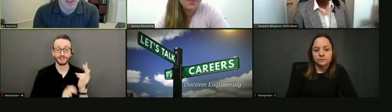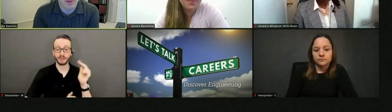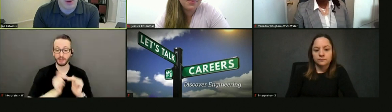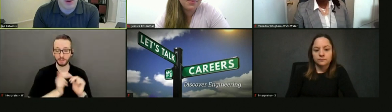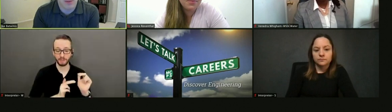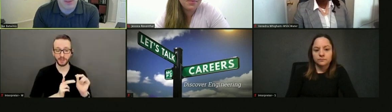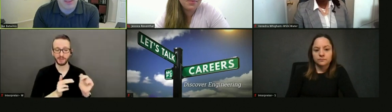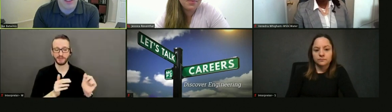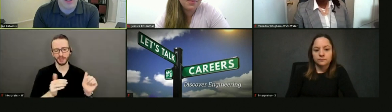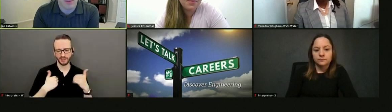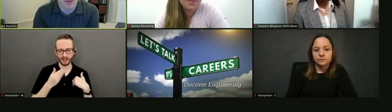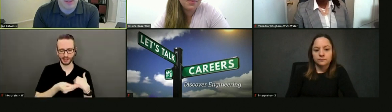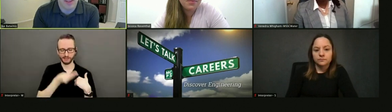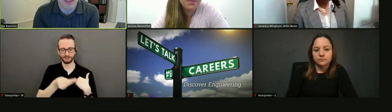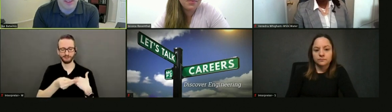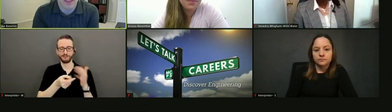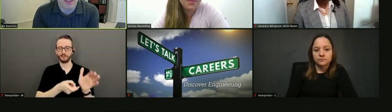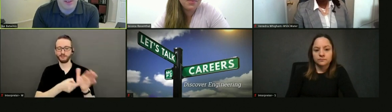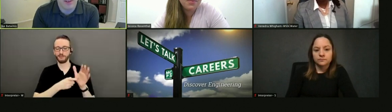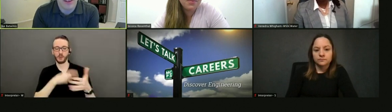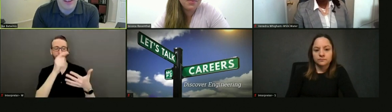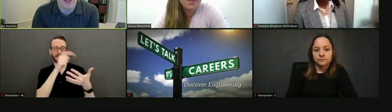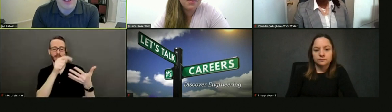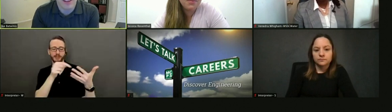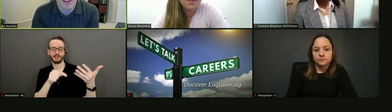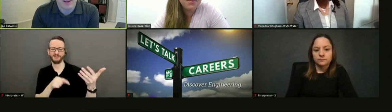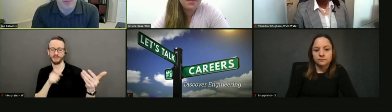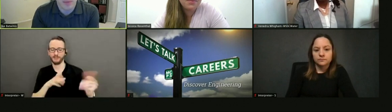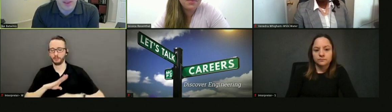a set of requirements that have been given to you.